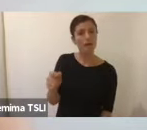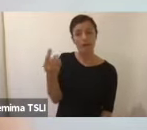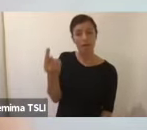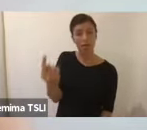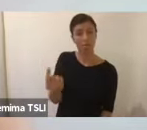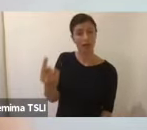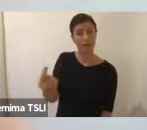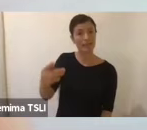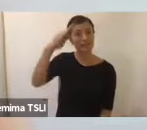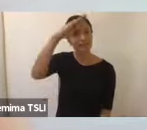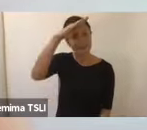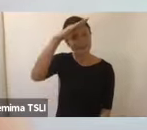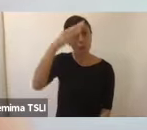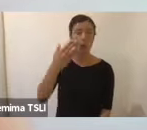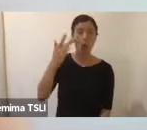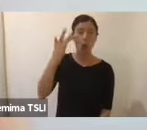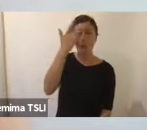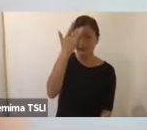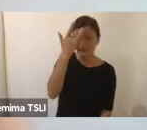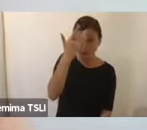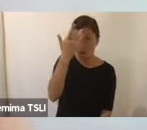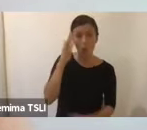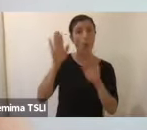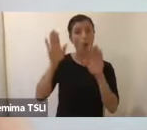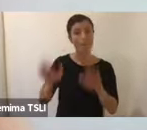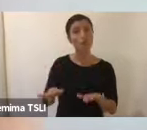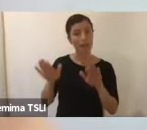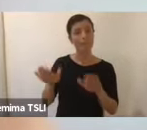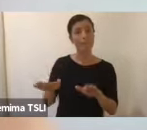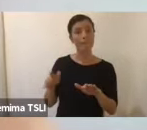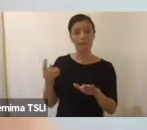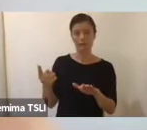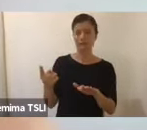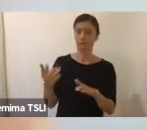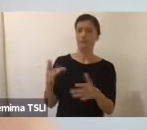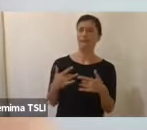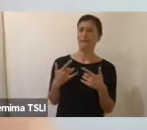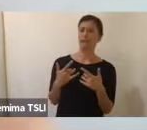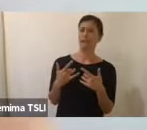message that they're not included in how the collective of us is being defined